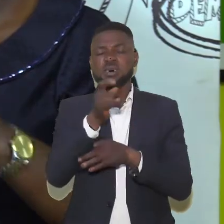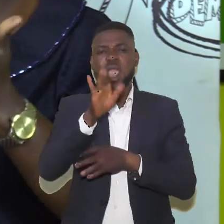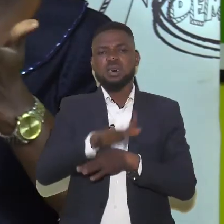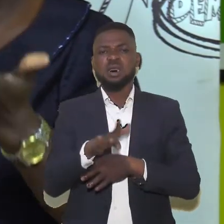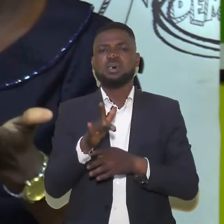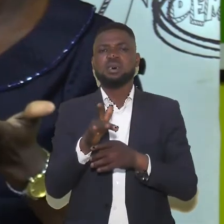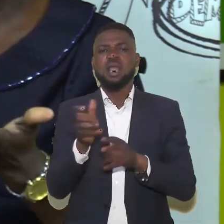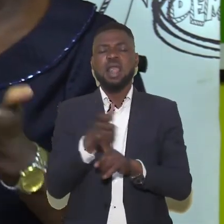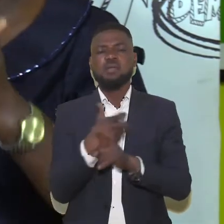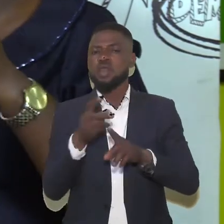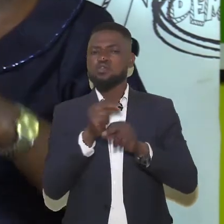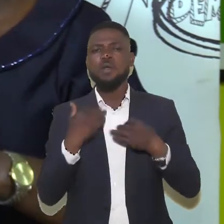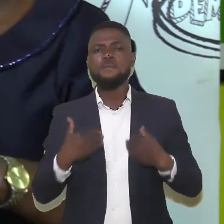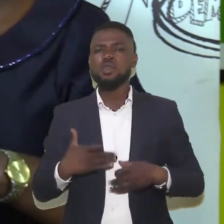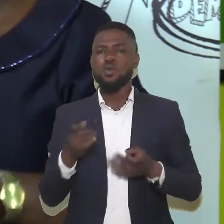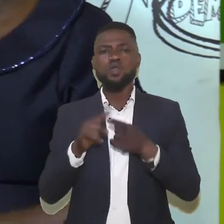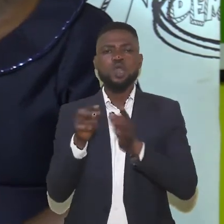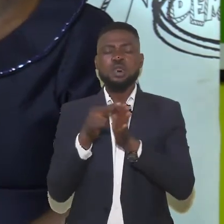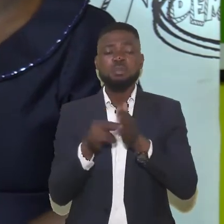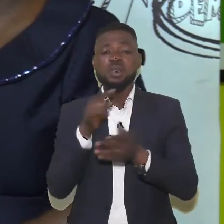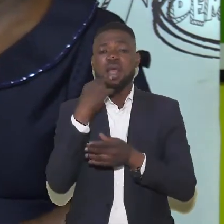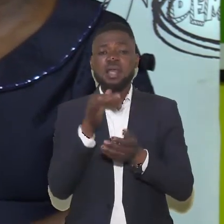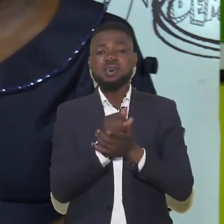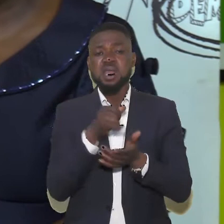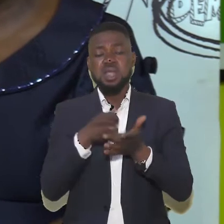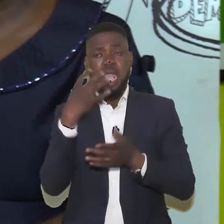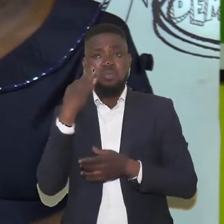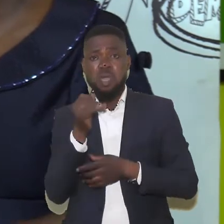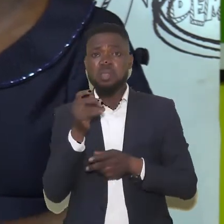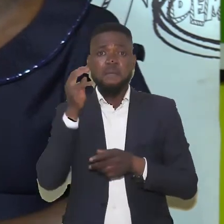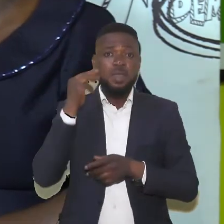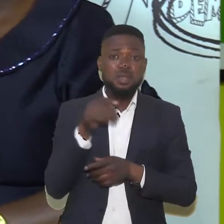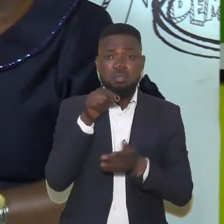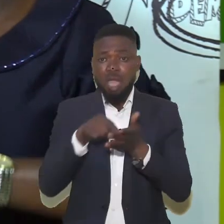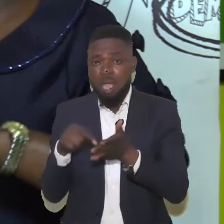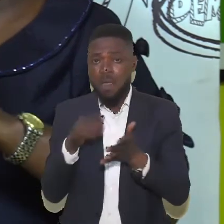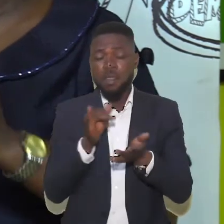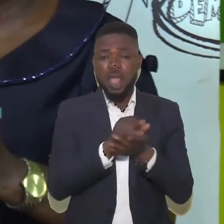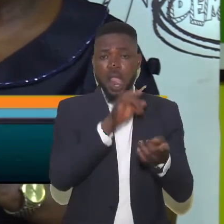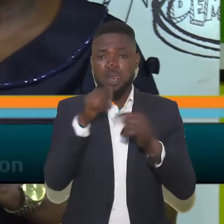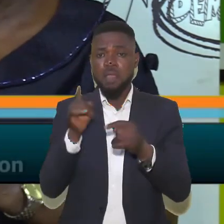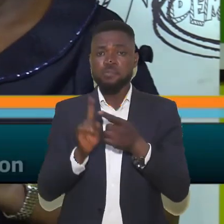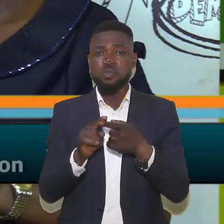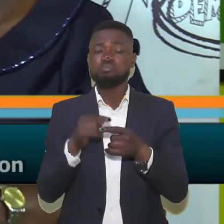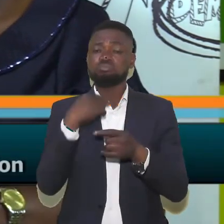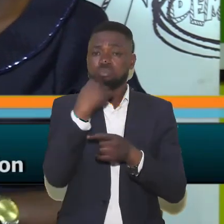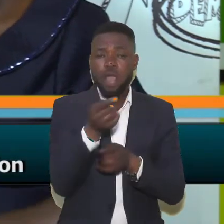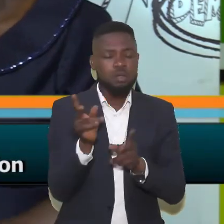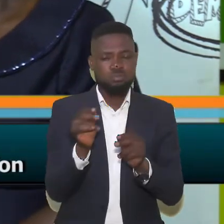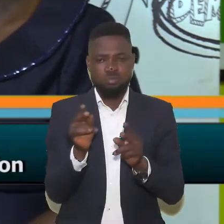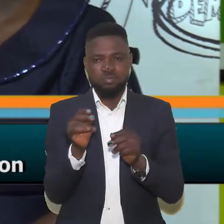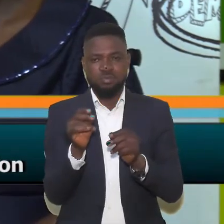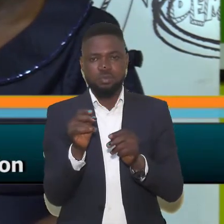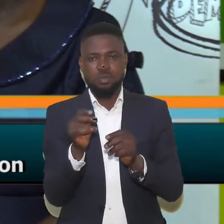abuse is the confidence. Nobody wants to report and they say, oh, it was Mrs. Lagbada that came to said report this. or that came to.